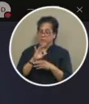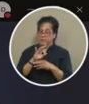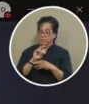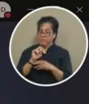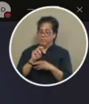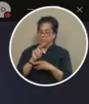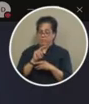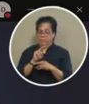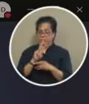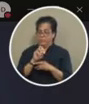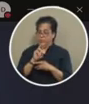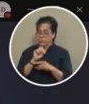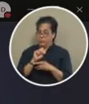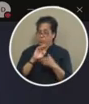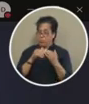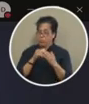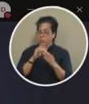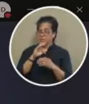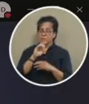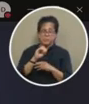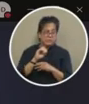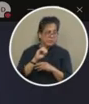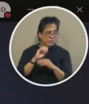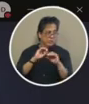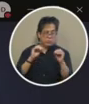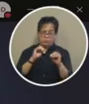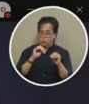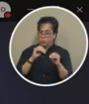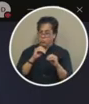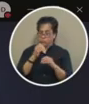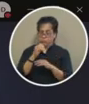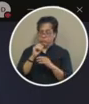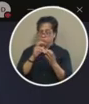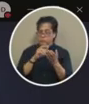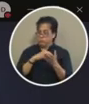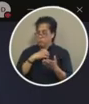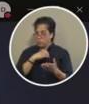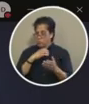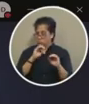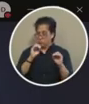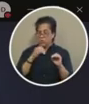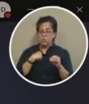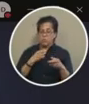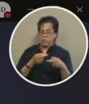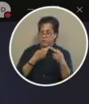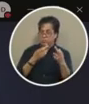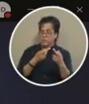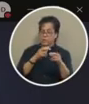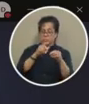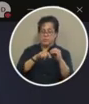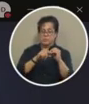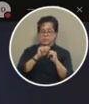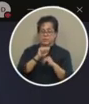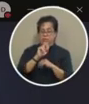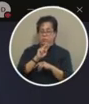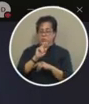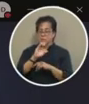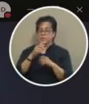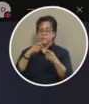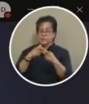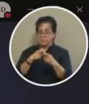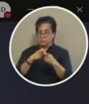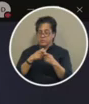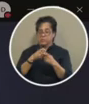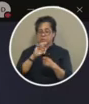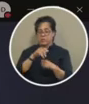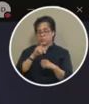were received, all being local companies. No protests were received for this requirement. We are recommending to award to El Paso ARC Electric, Inc.,